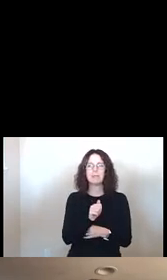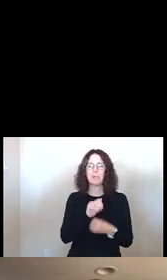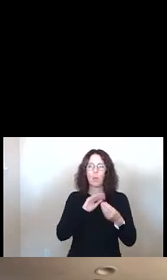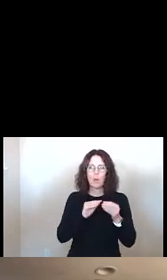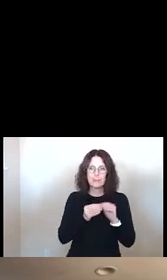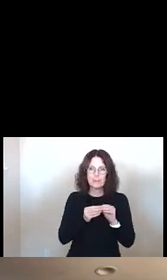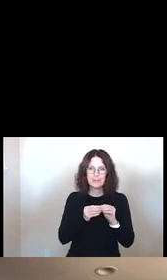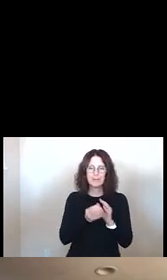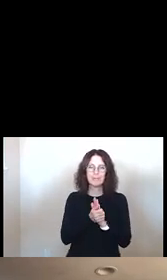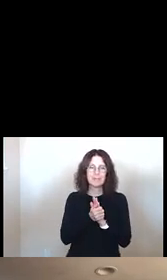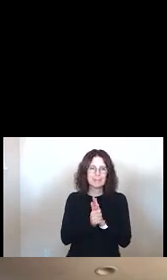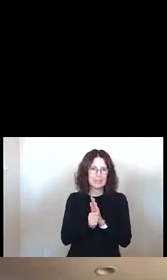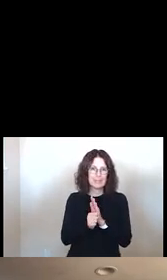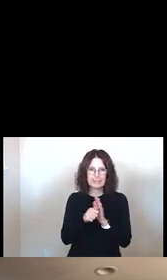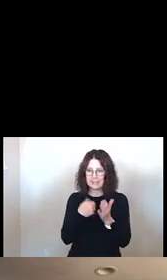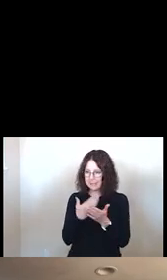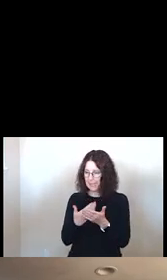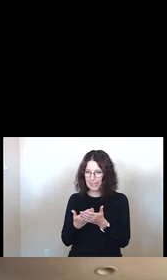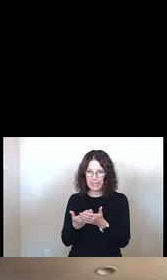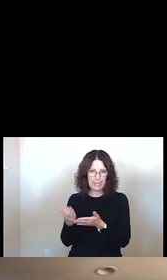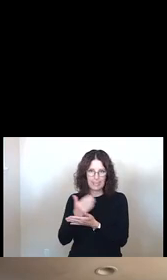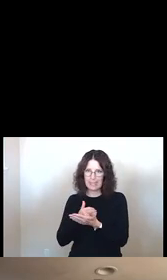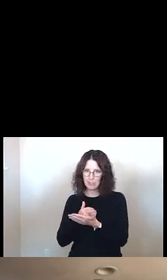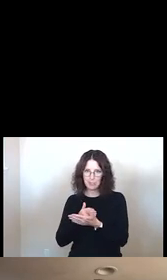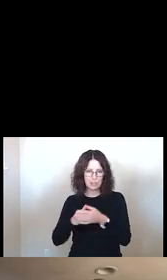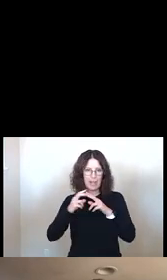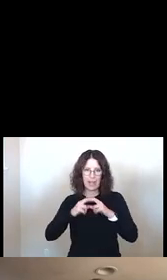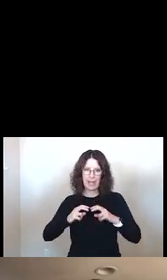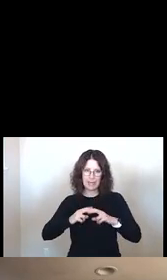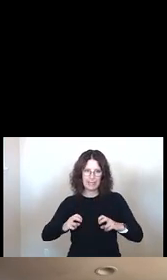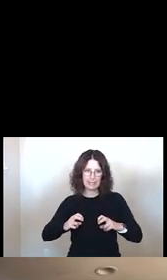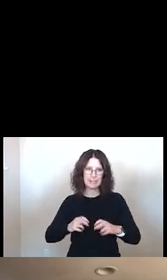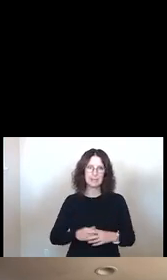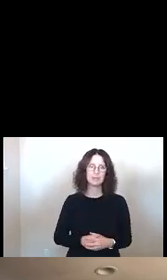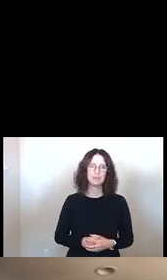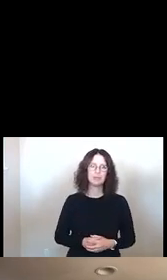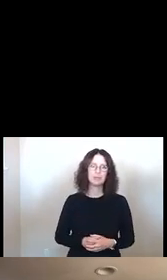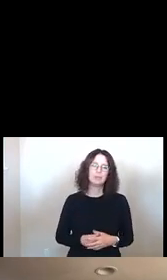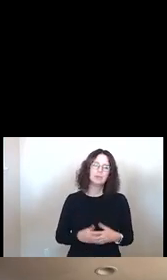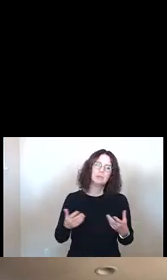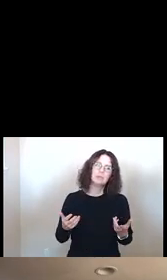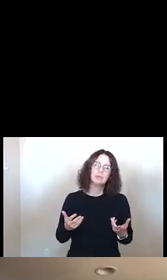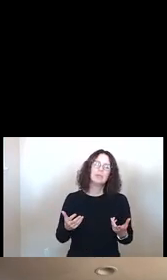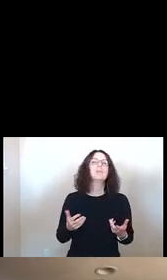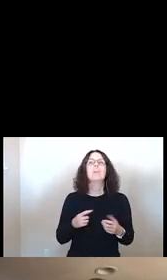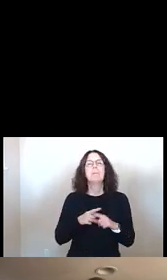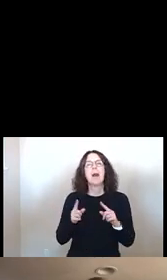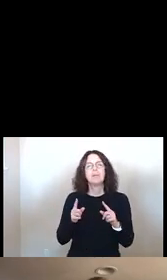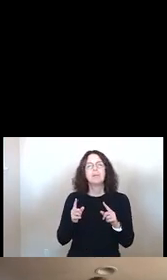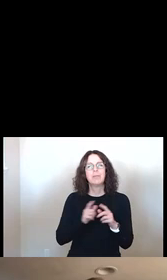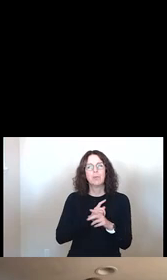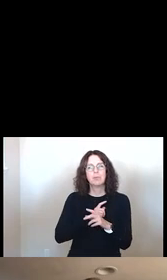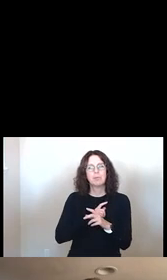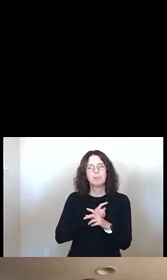data and to find solutions using these quantitative skills. And but retaining